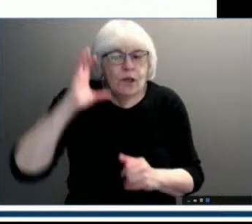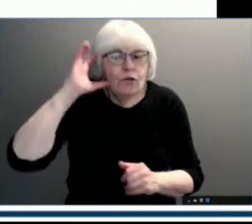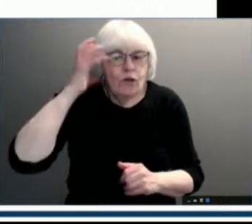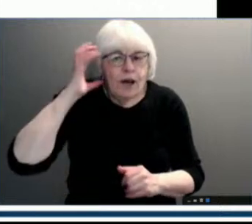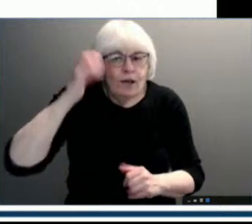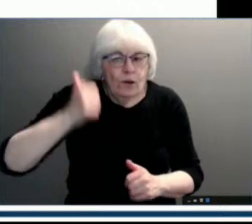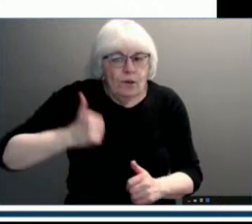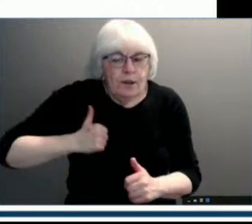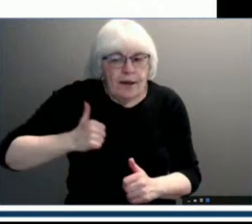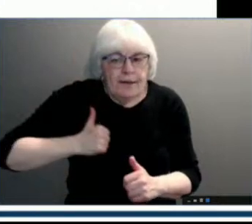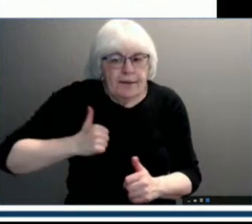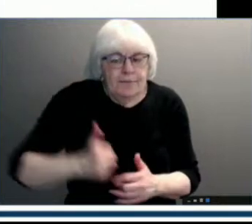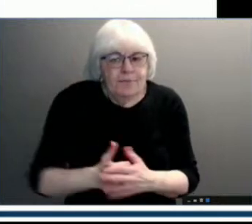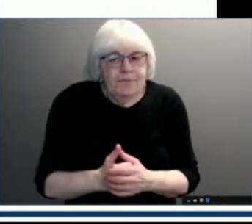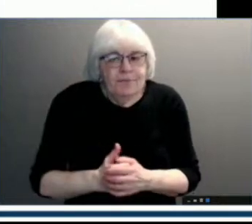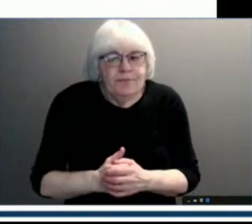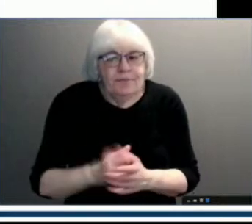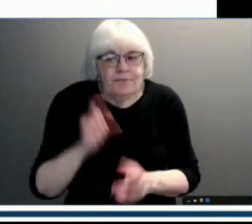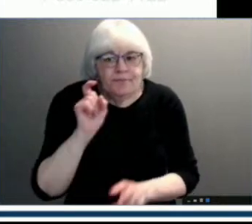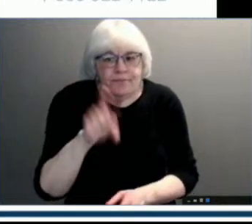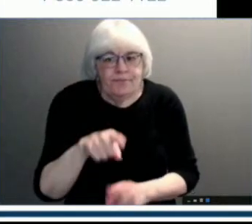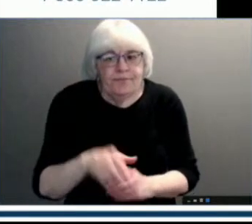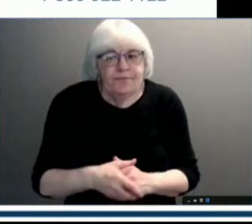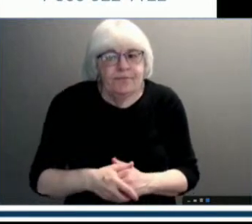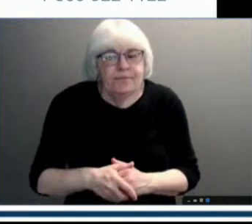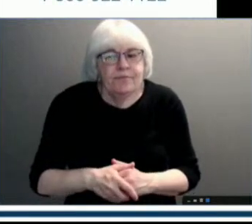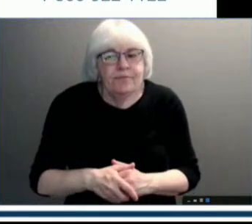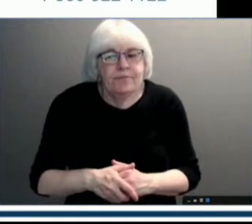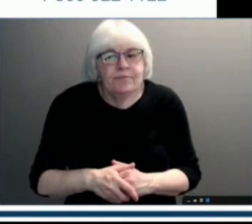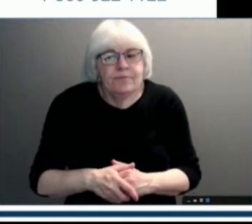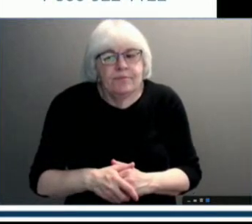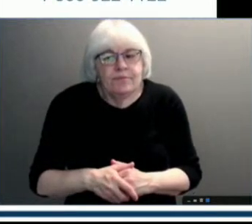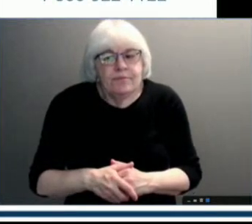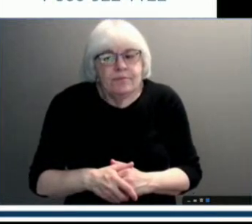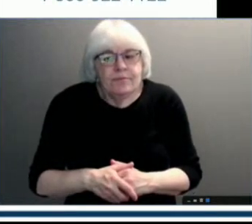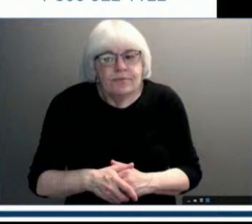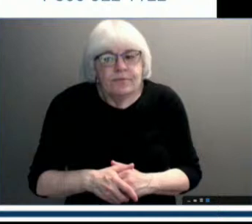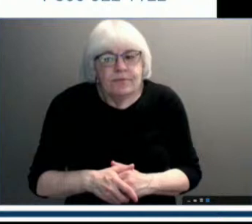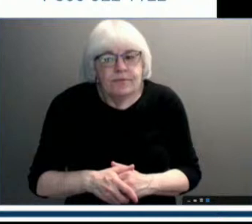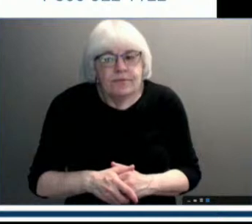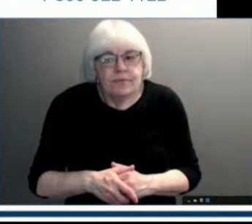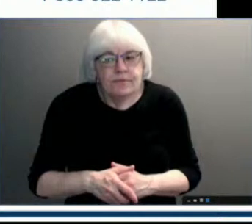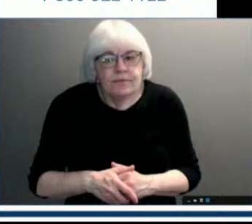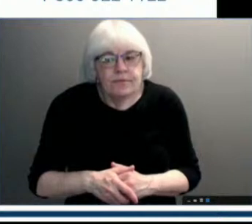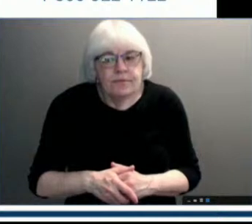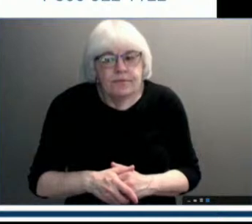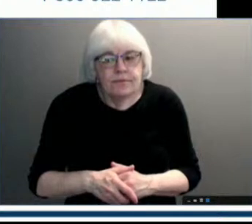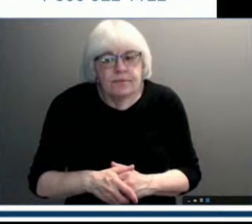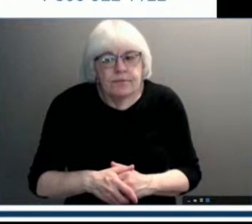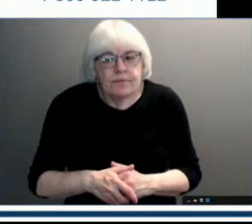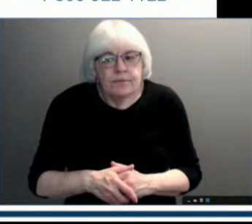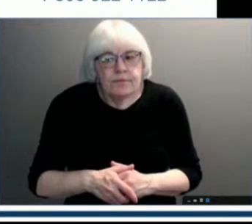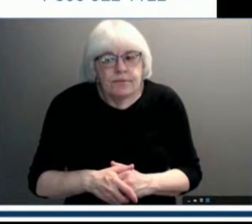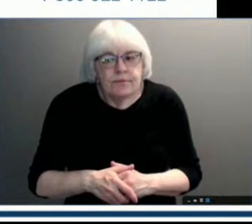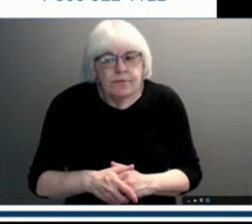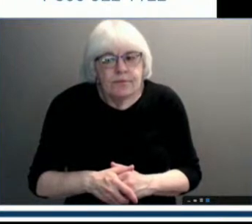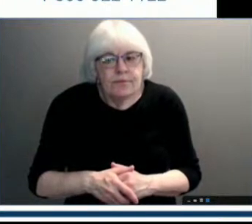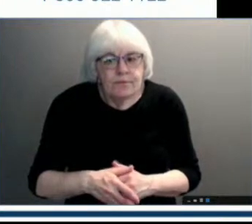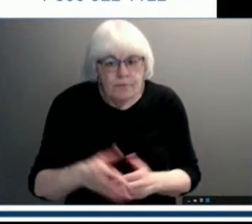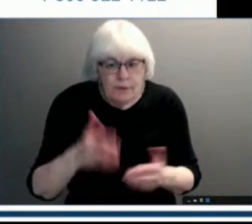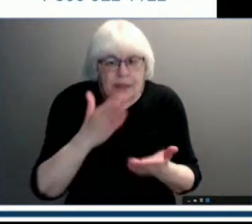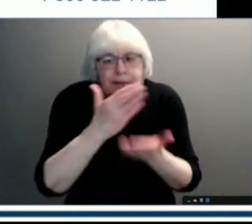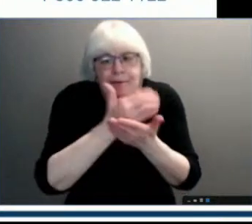the temporary closures that were announced in some of the hospital services, just to confirm, those are due to COVID outbreaks in